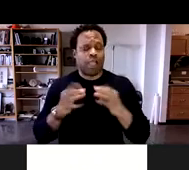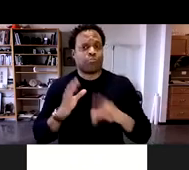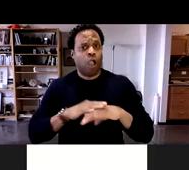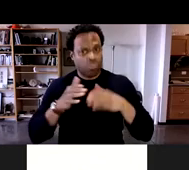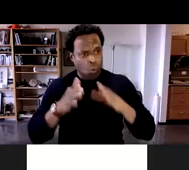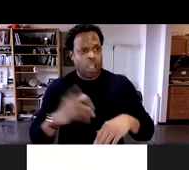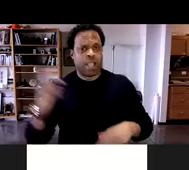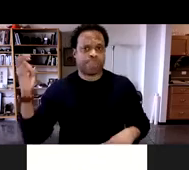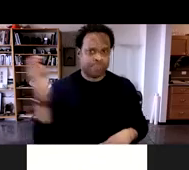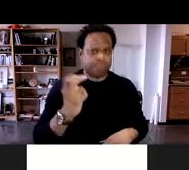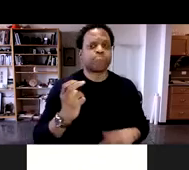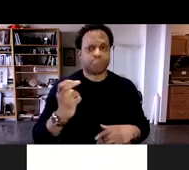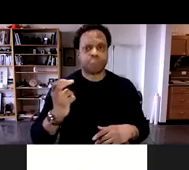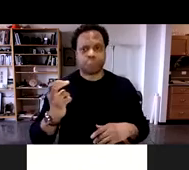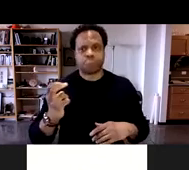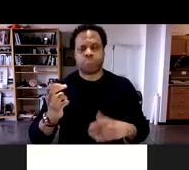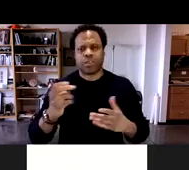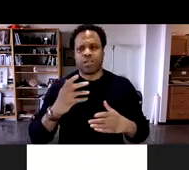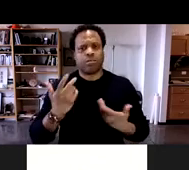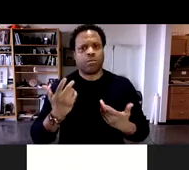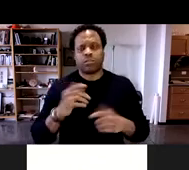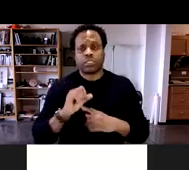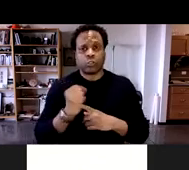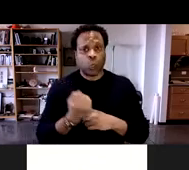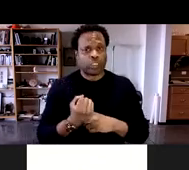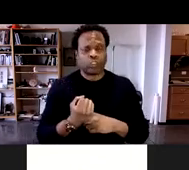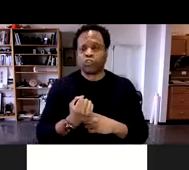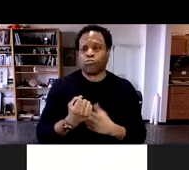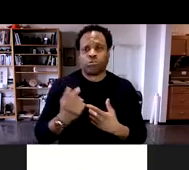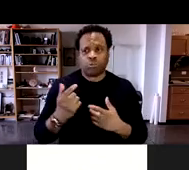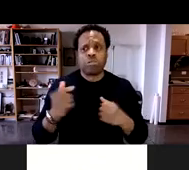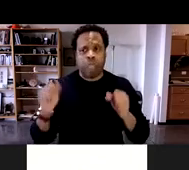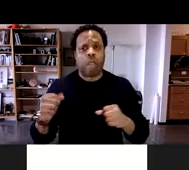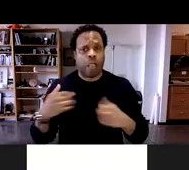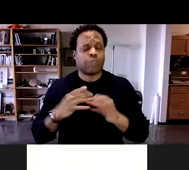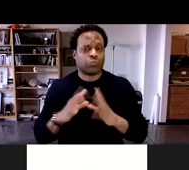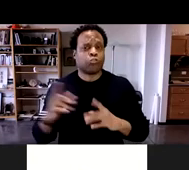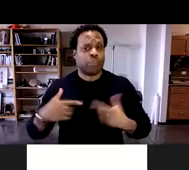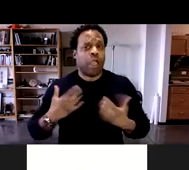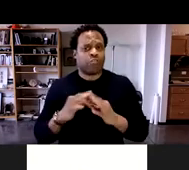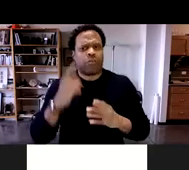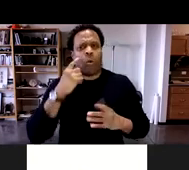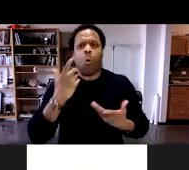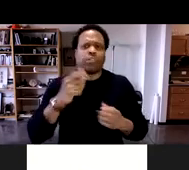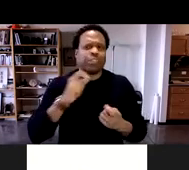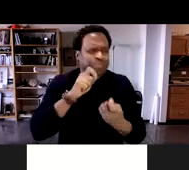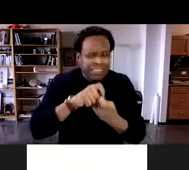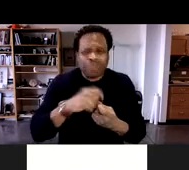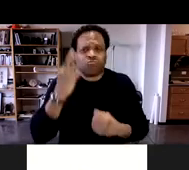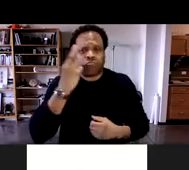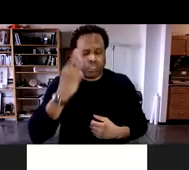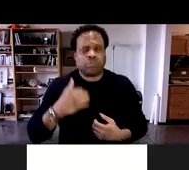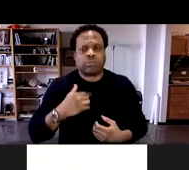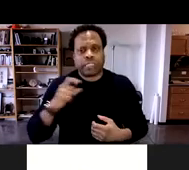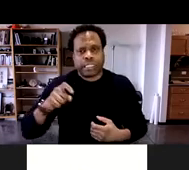right this second. It may be like the live interpreter has been called and they're driving there, but the situation is really